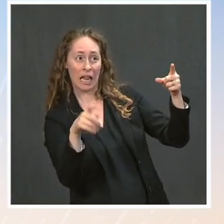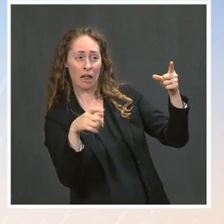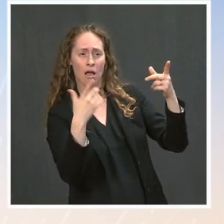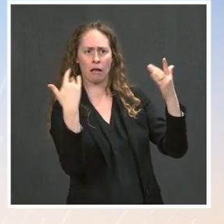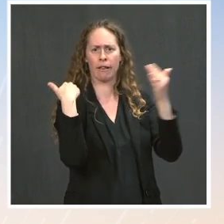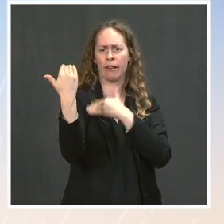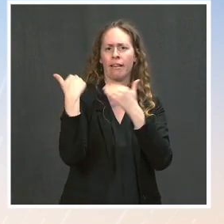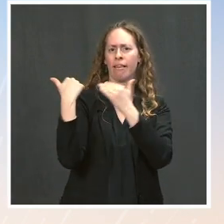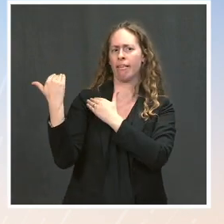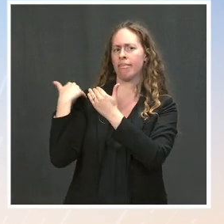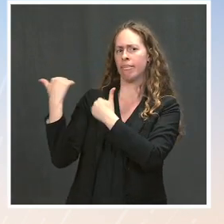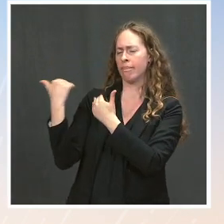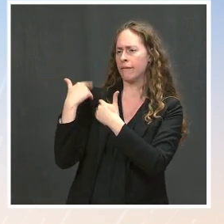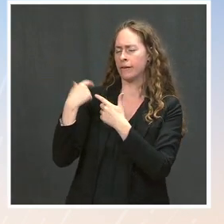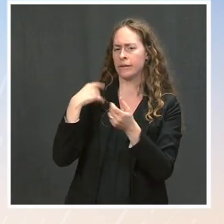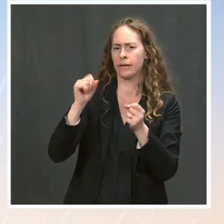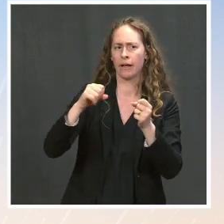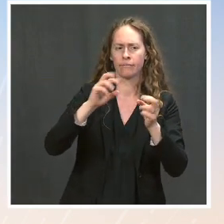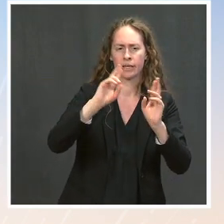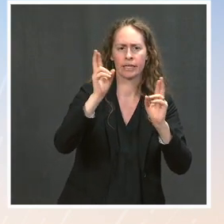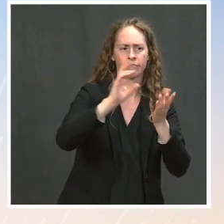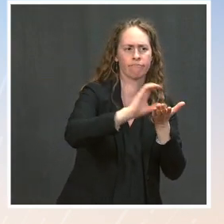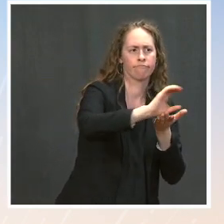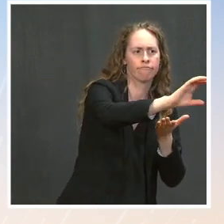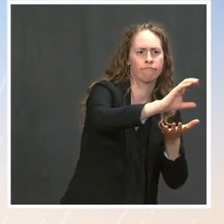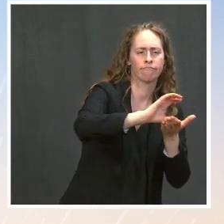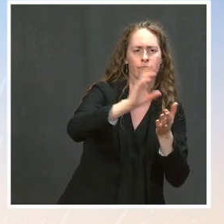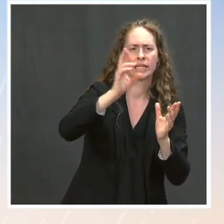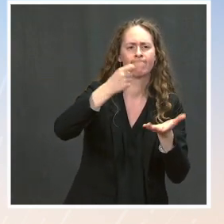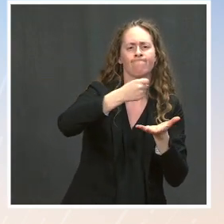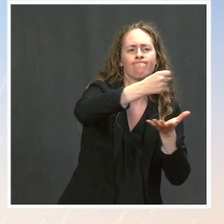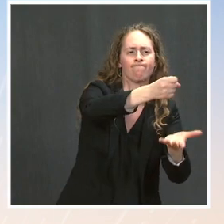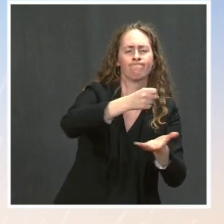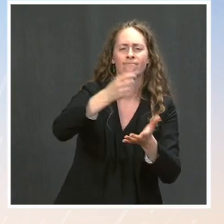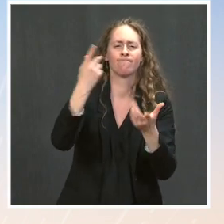where we will be distributing these vaccines, we will do that through a range of means. Okay. And then